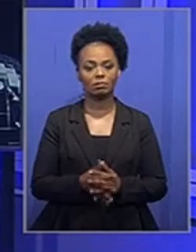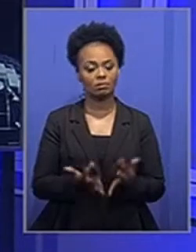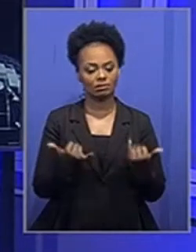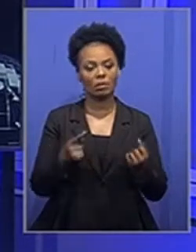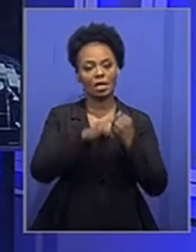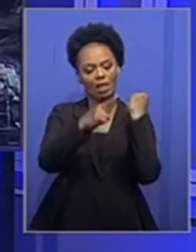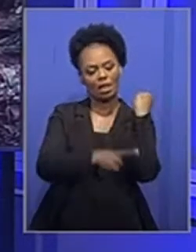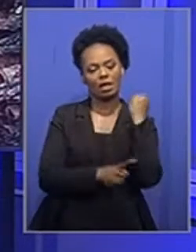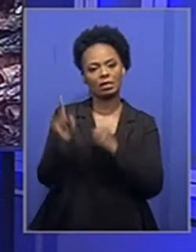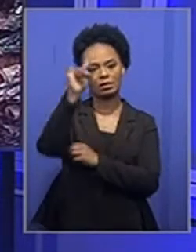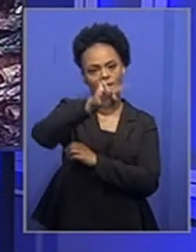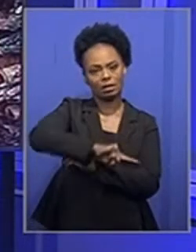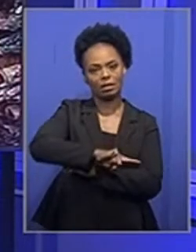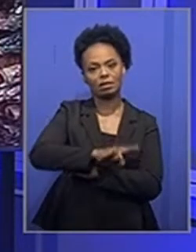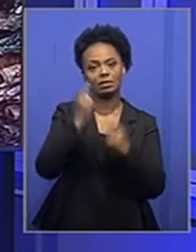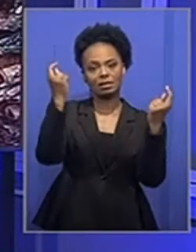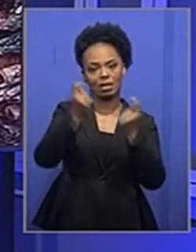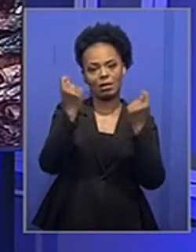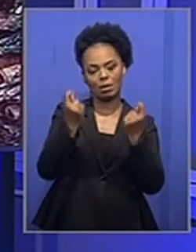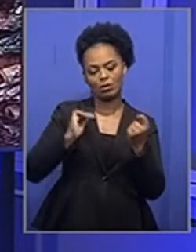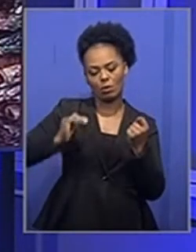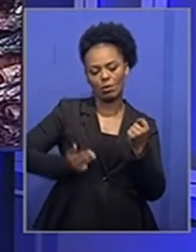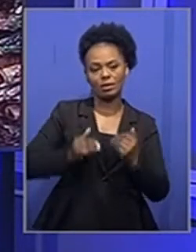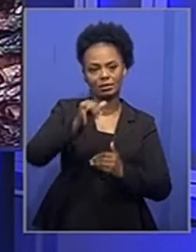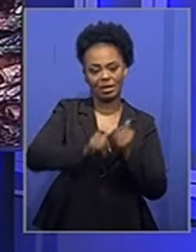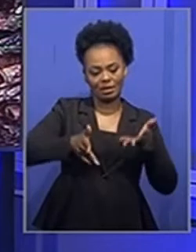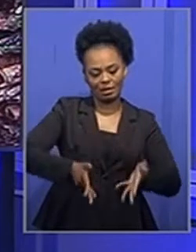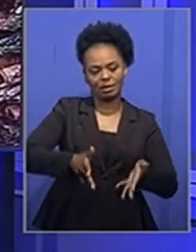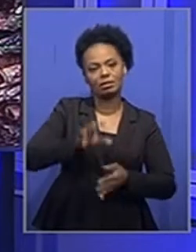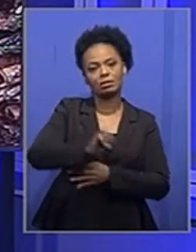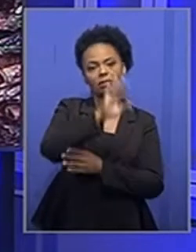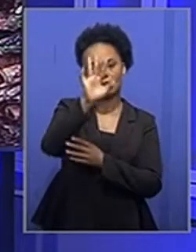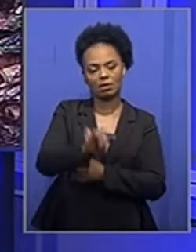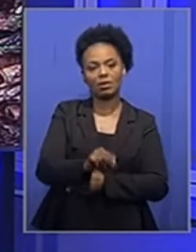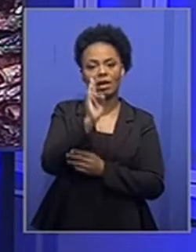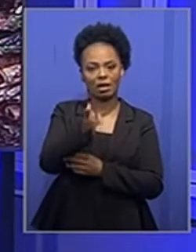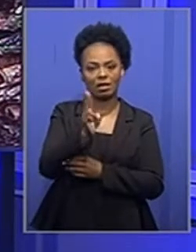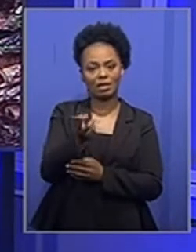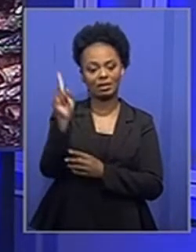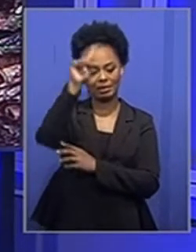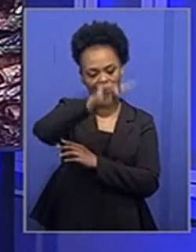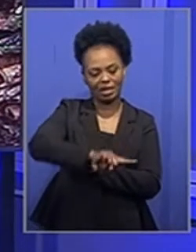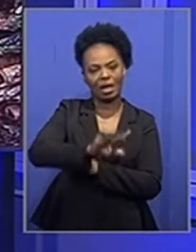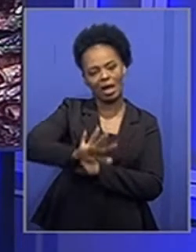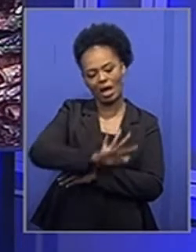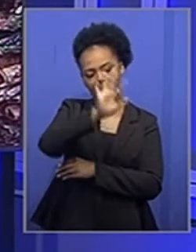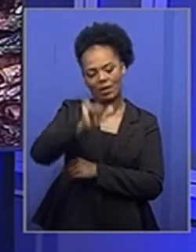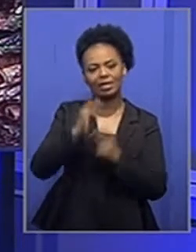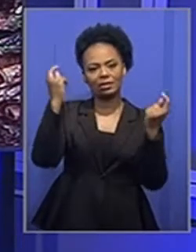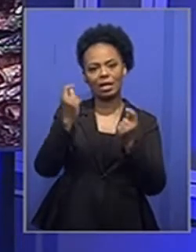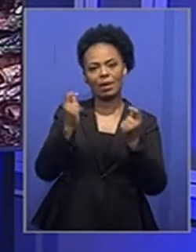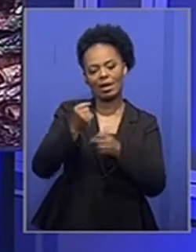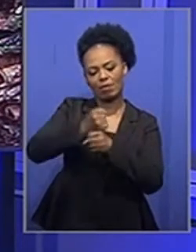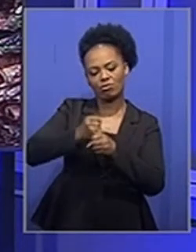Kajeno ke letsatsi la go qetela la go keteka kgwedi ya basadi Afrika Borwa. E boetse hape ke letsatsi la Afrika la go keteka meriana ya setso.